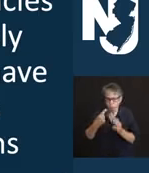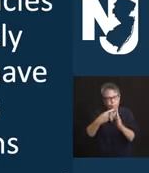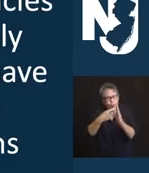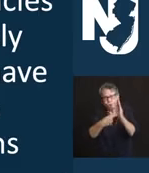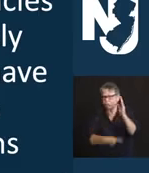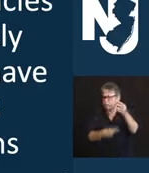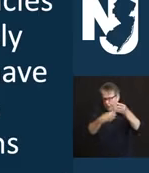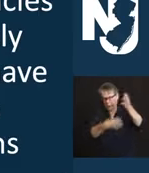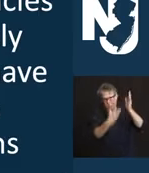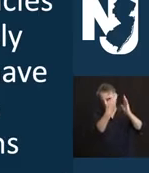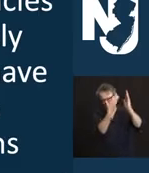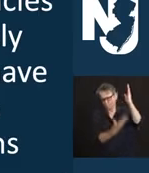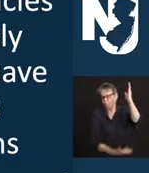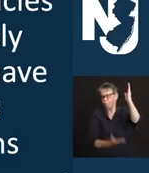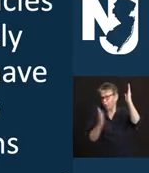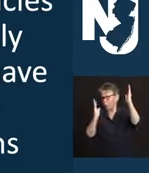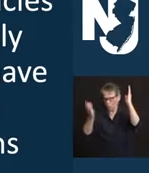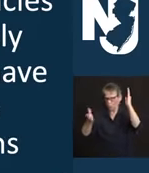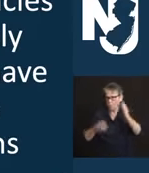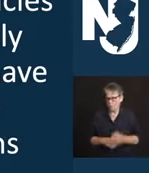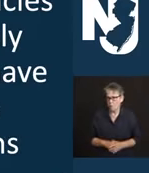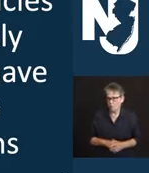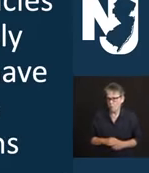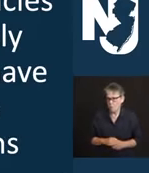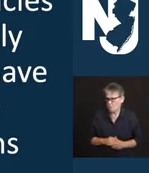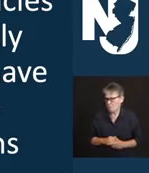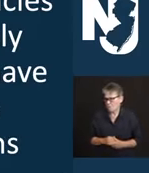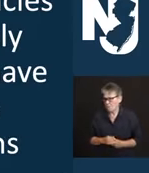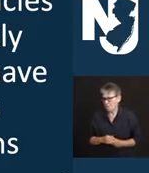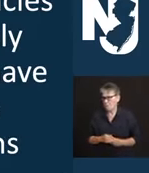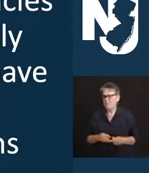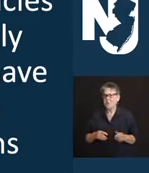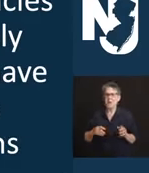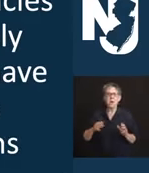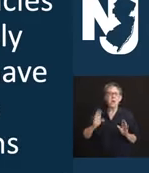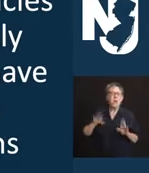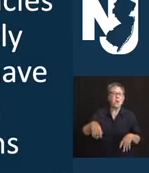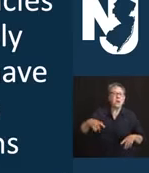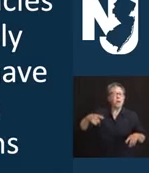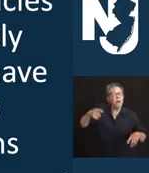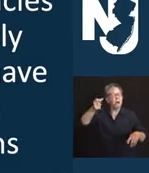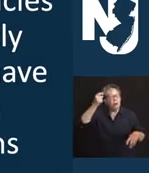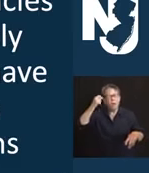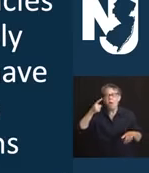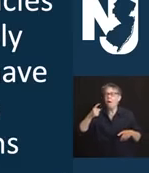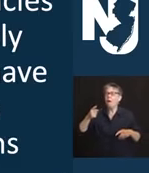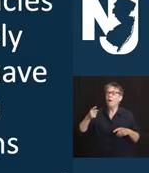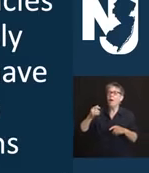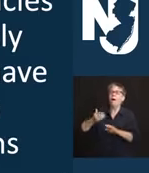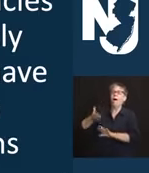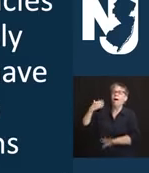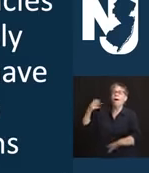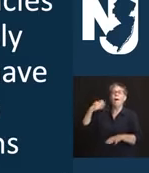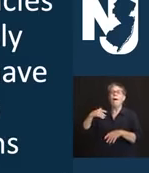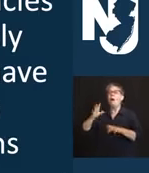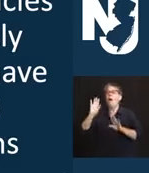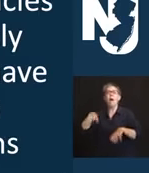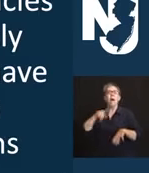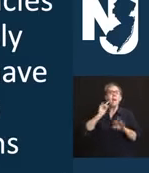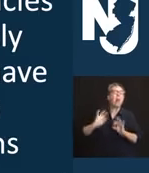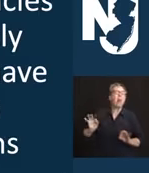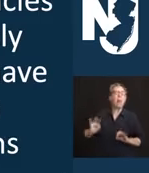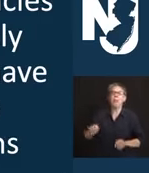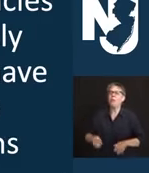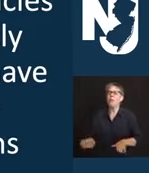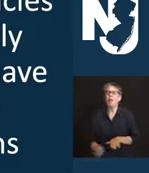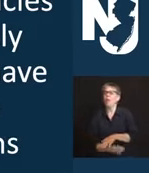in the back of an annual report. They deserve to be seen. They deserve to be out in the open. This is a tremendous step